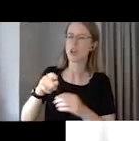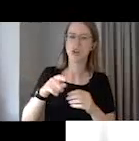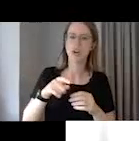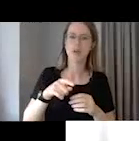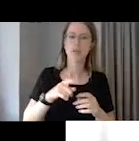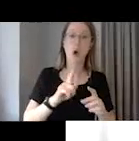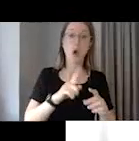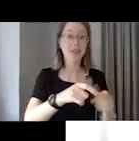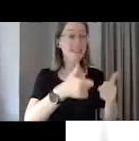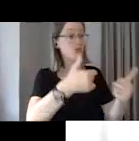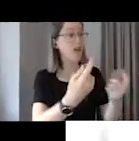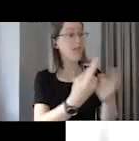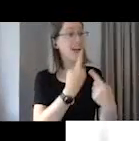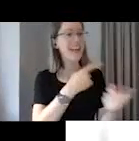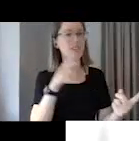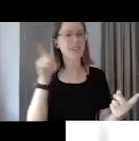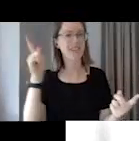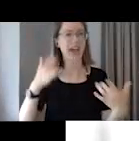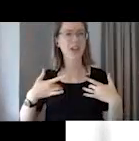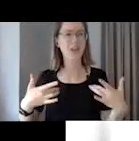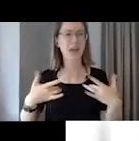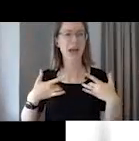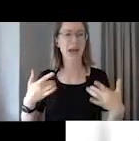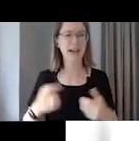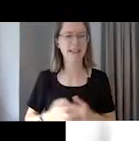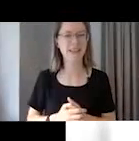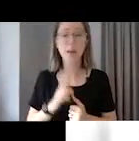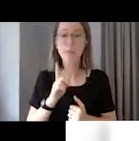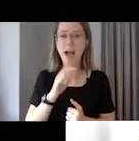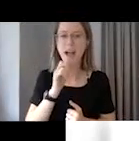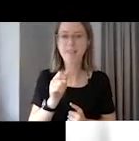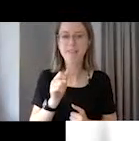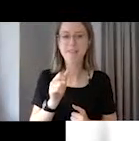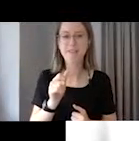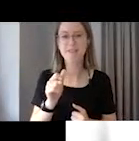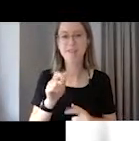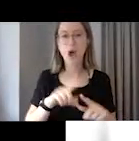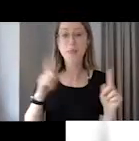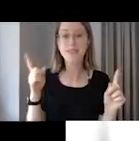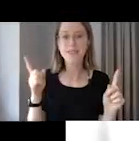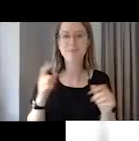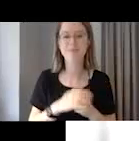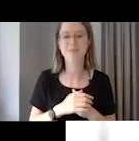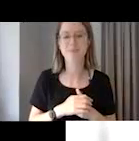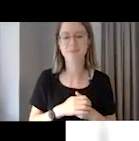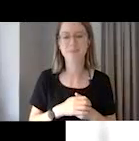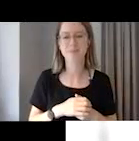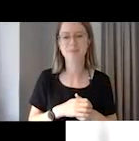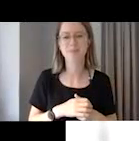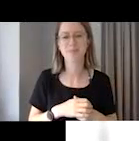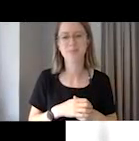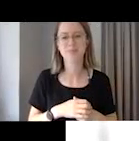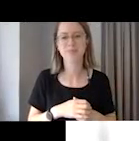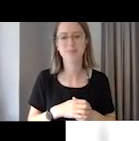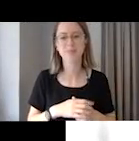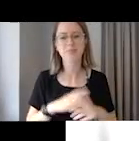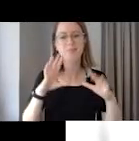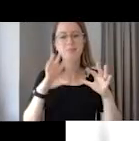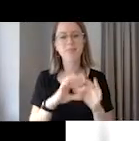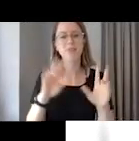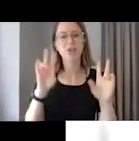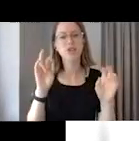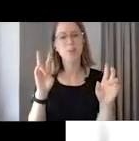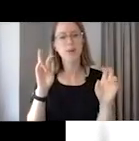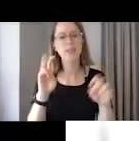been announced, they don't care too much. But linking to the topics of the